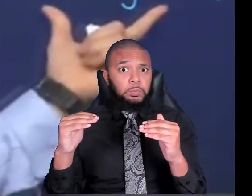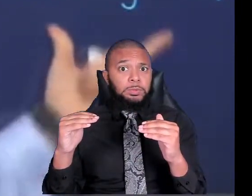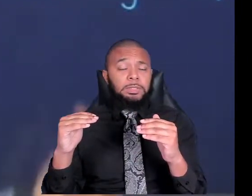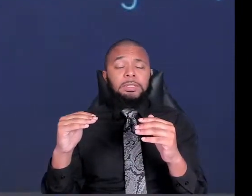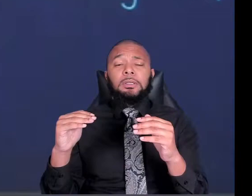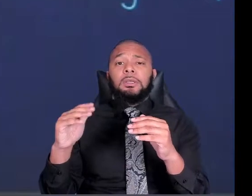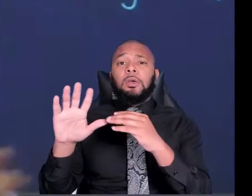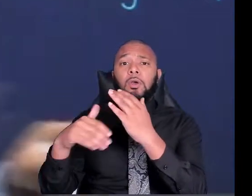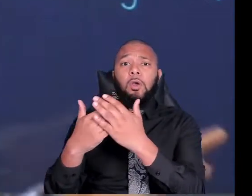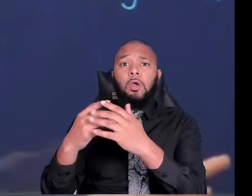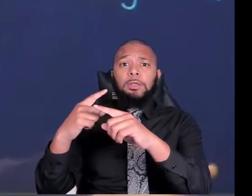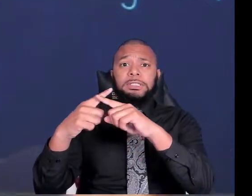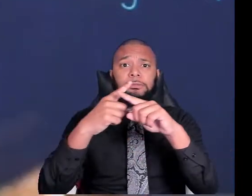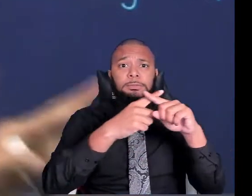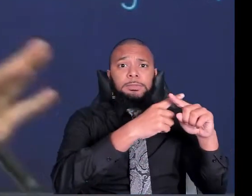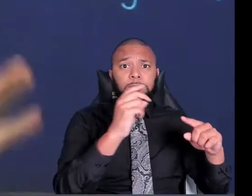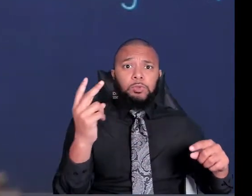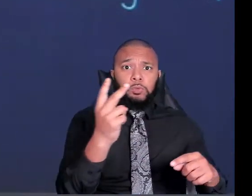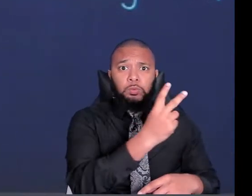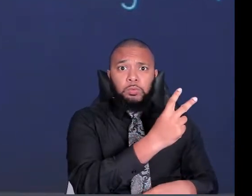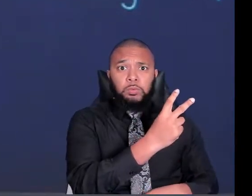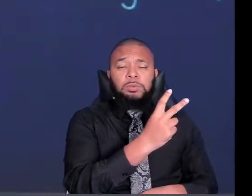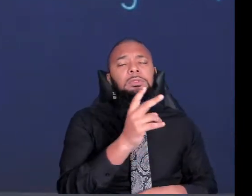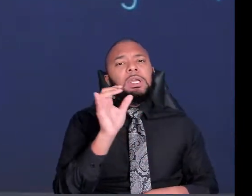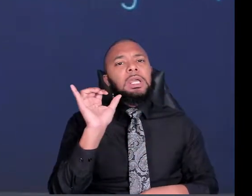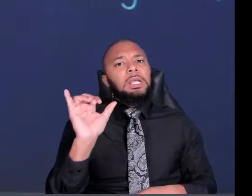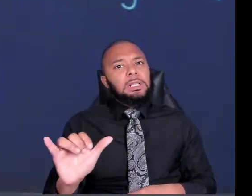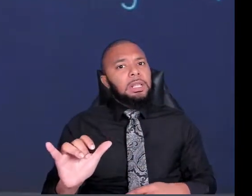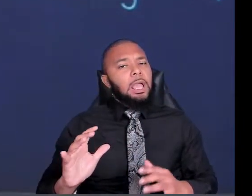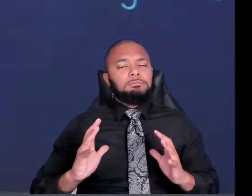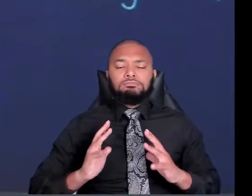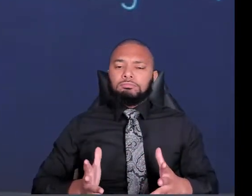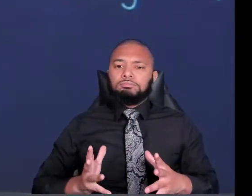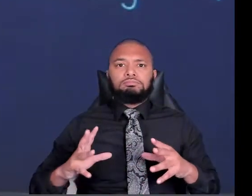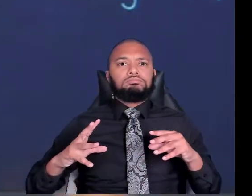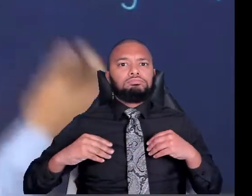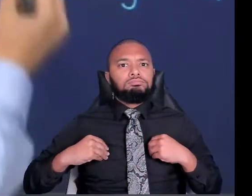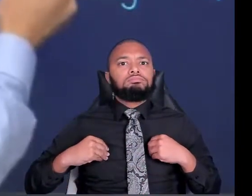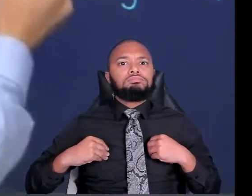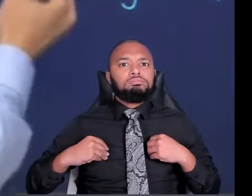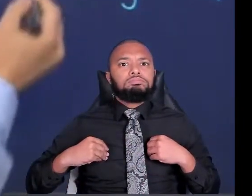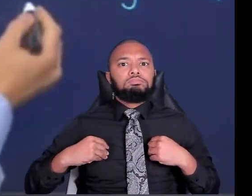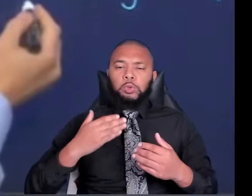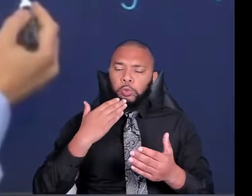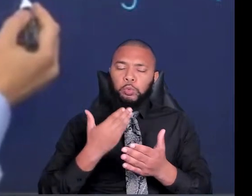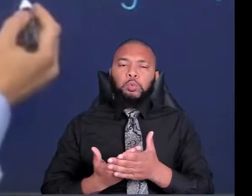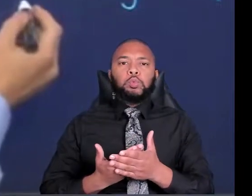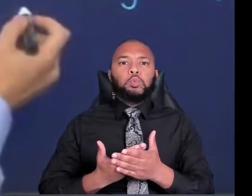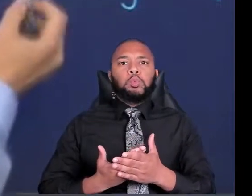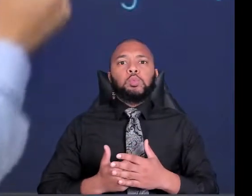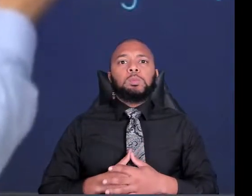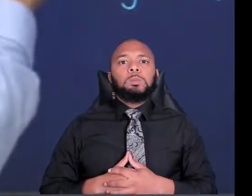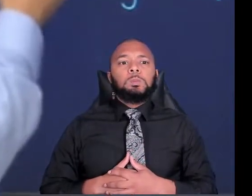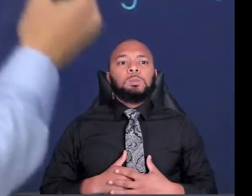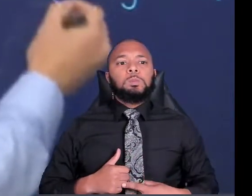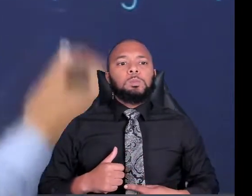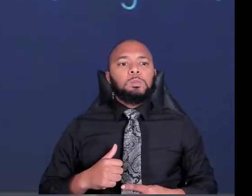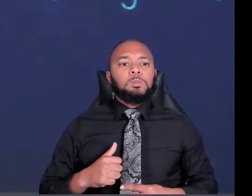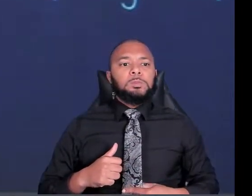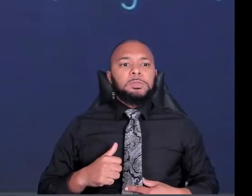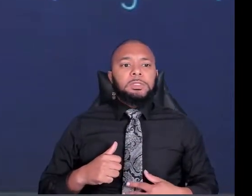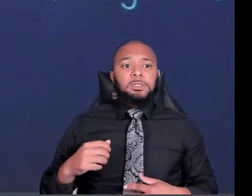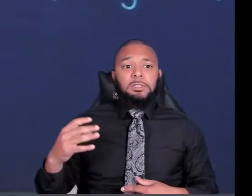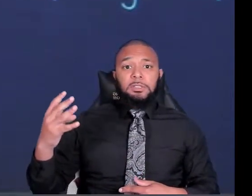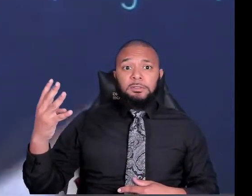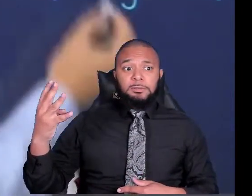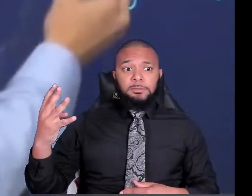this is a perfectly legitimate algebraic maneuver. 4x minus 4x is nothing. It